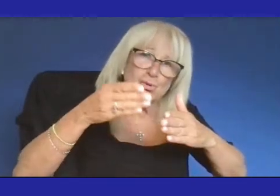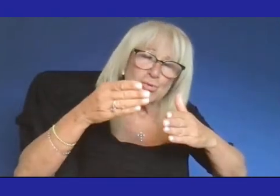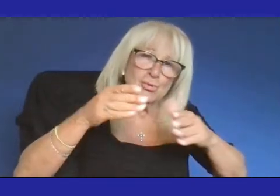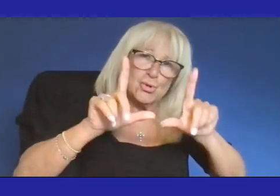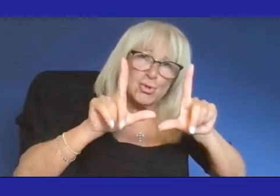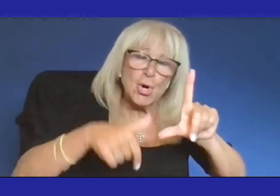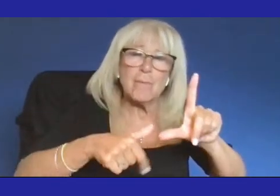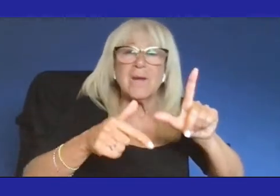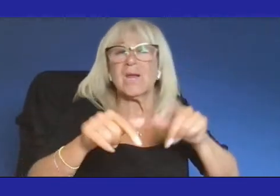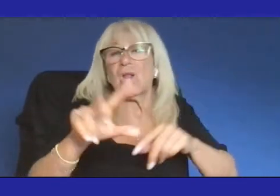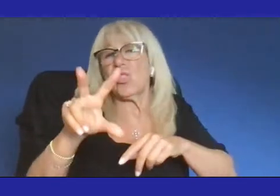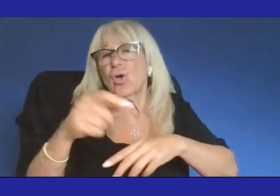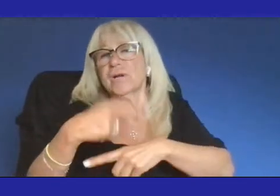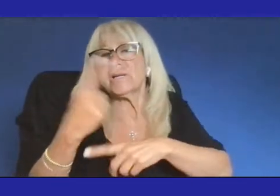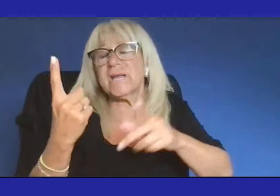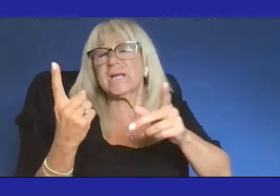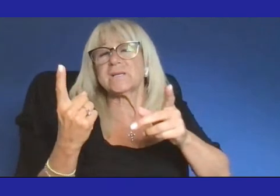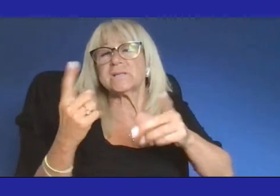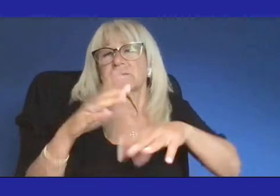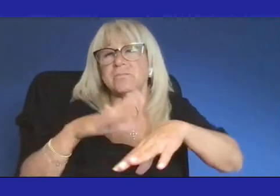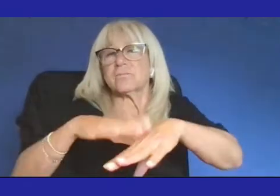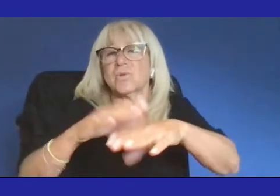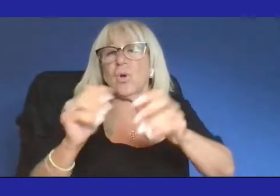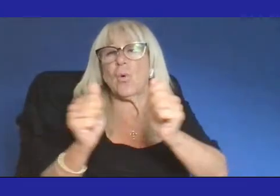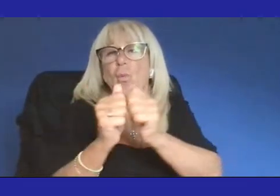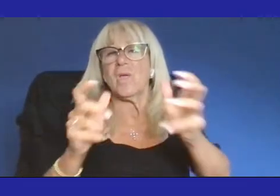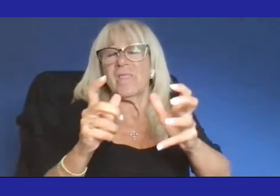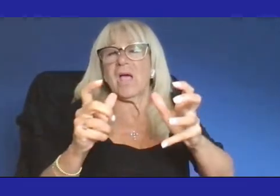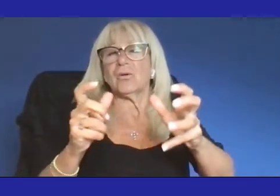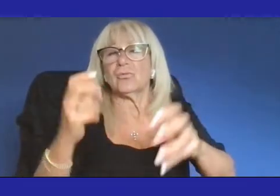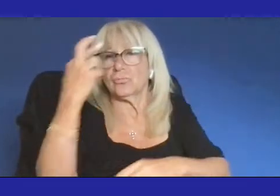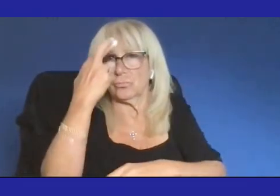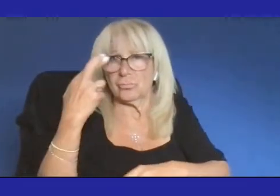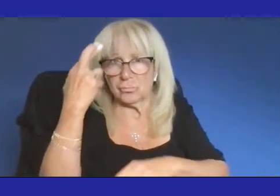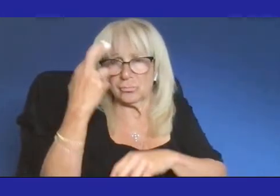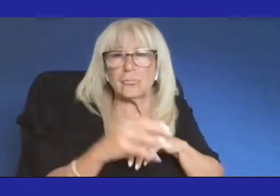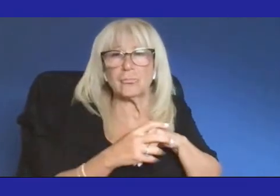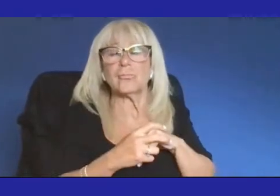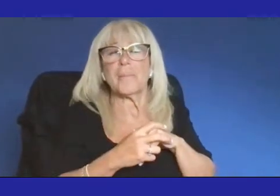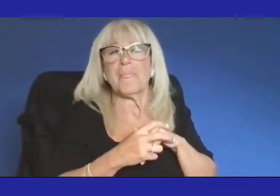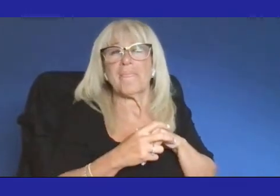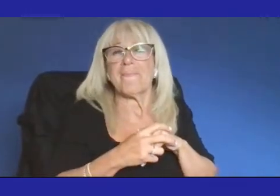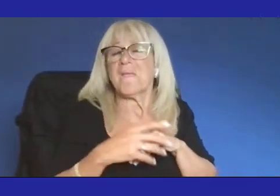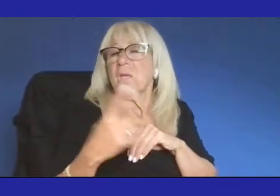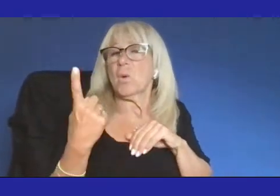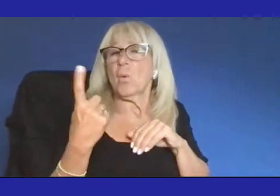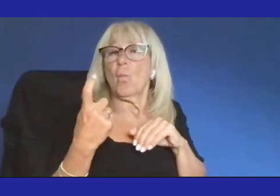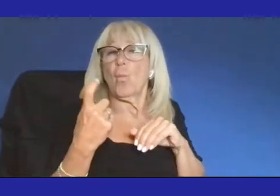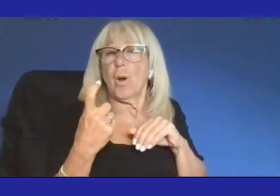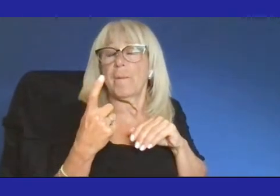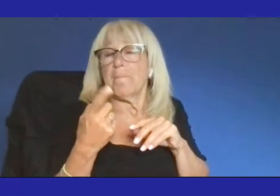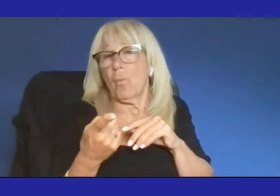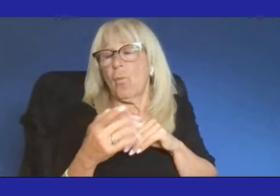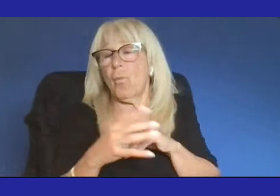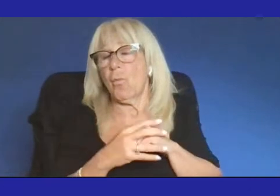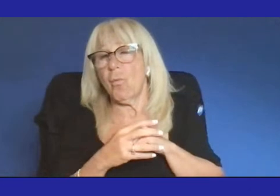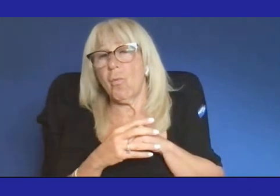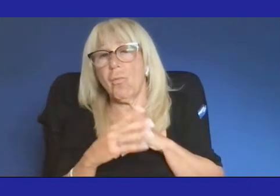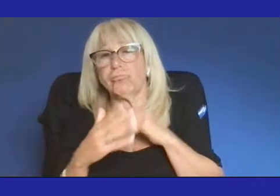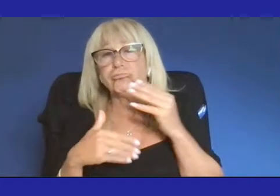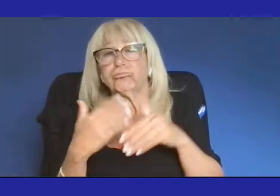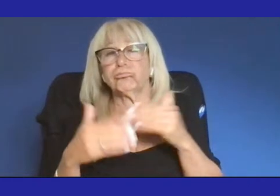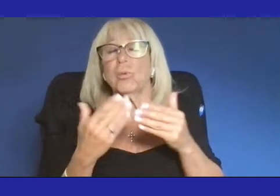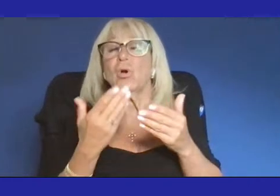cause. So this is, one more in the series of food